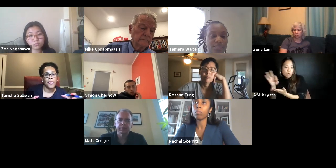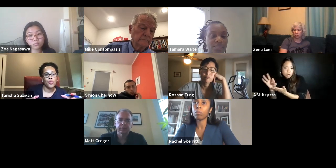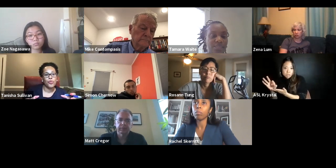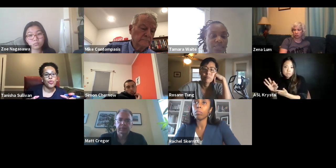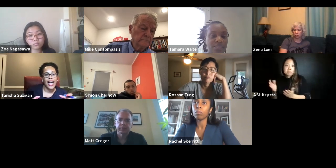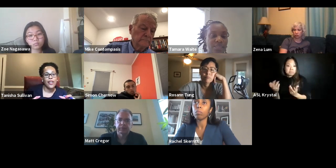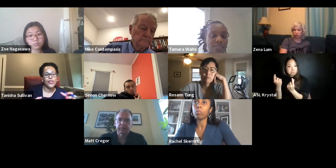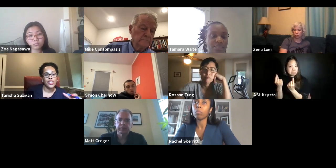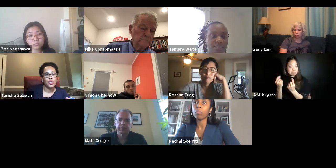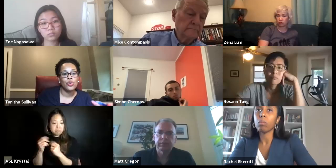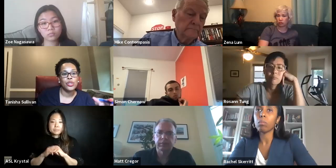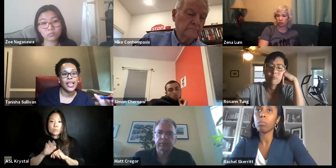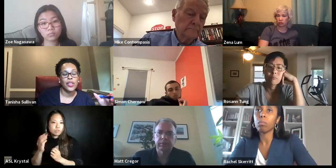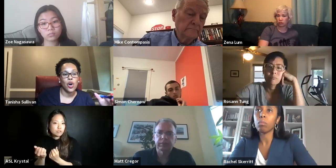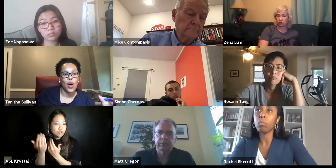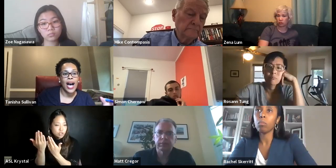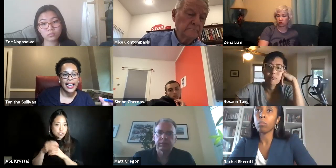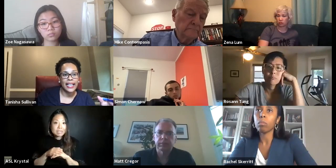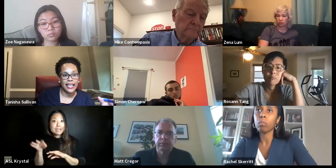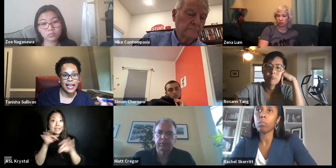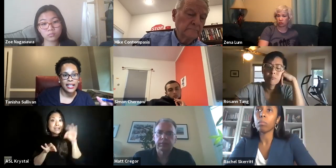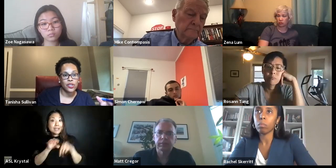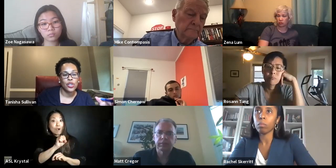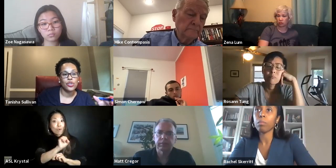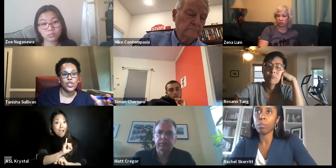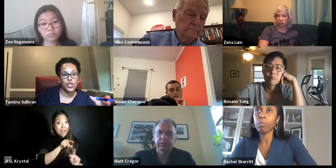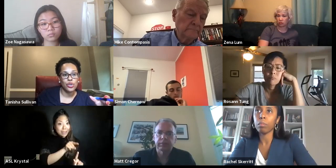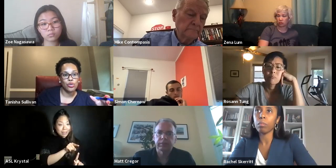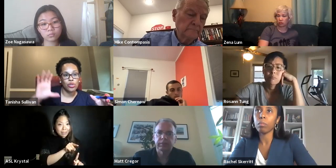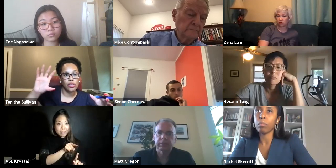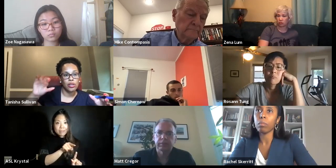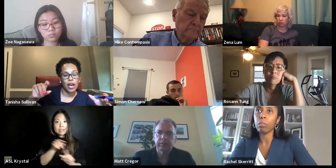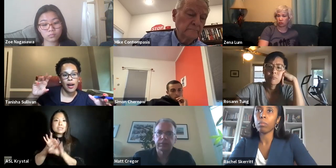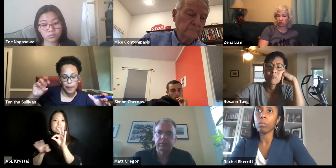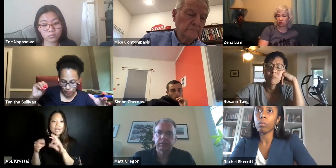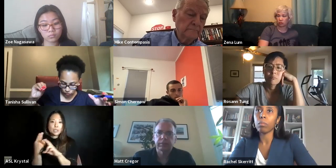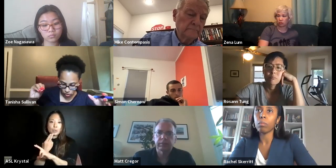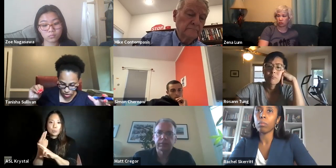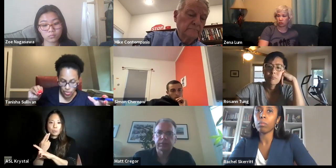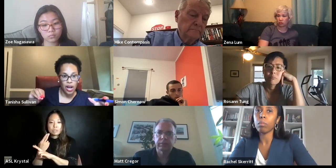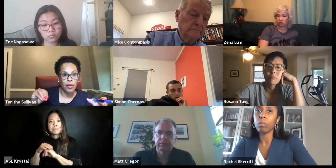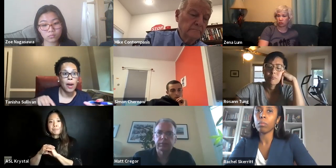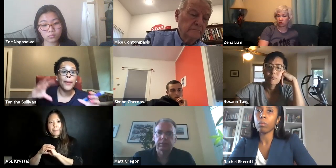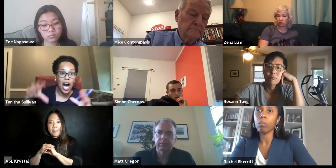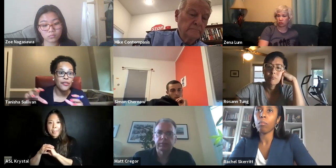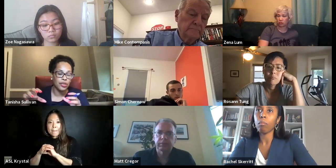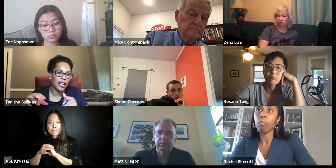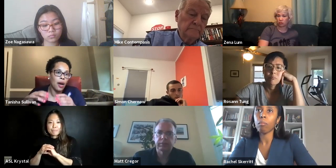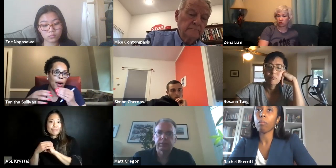be, rather than use the OI index, to use